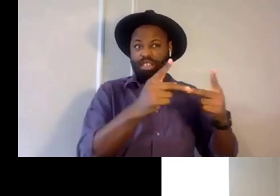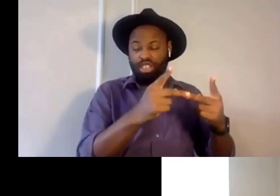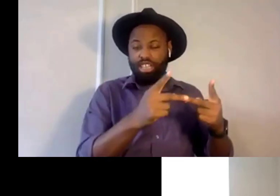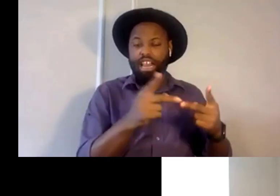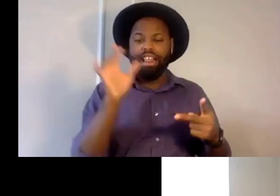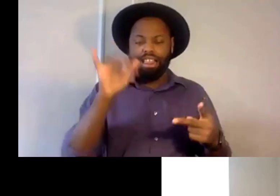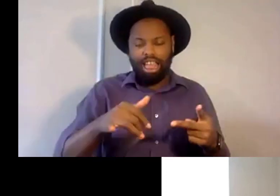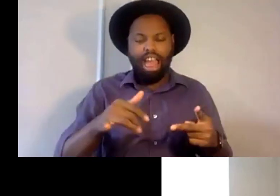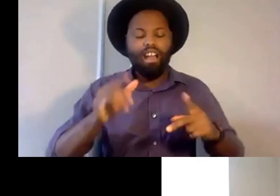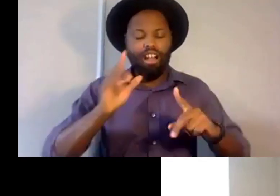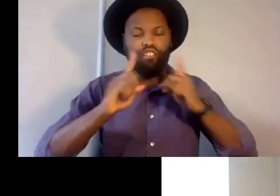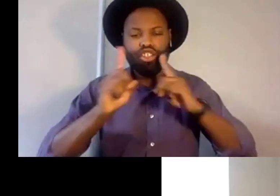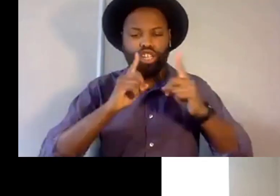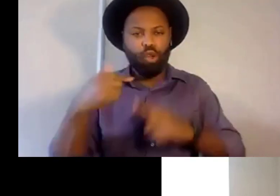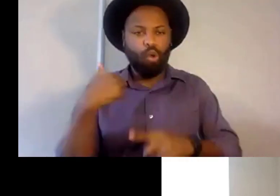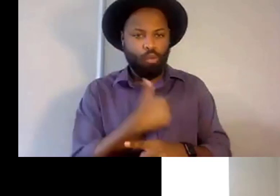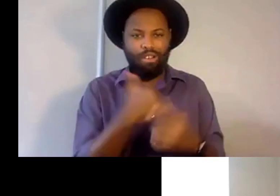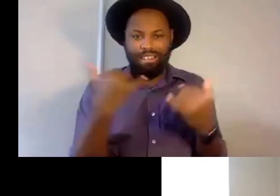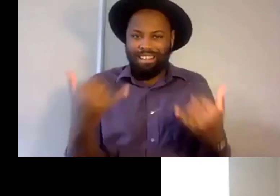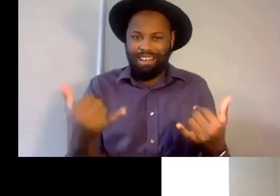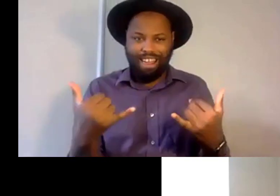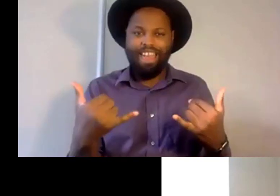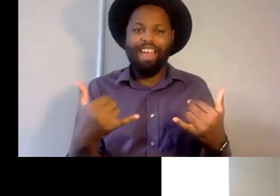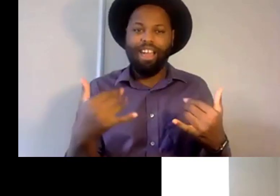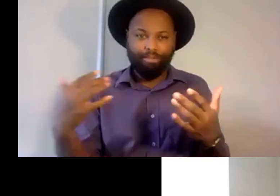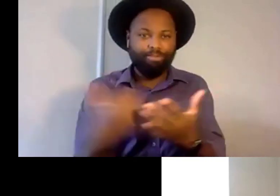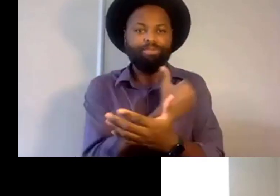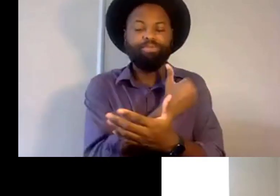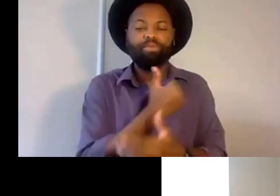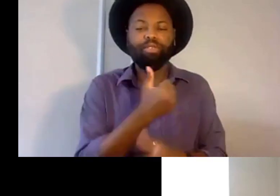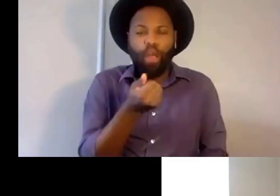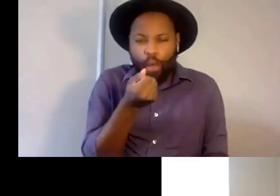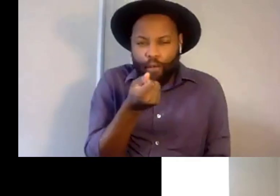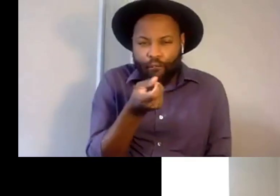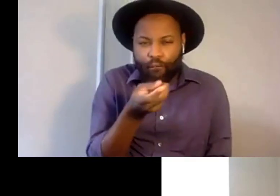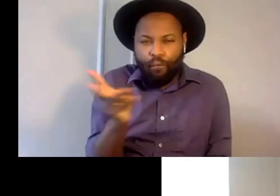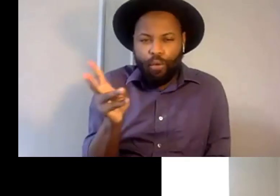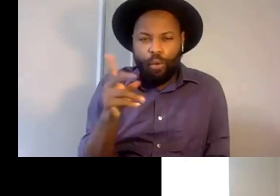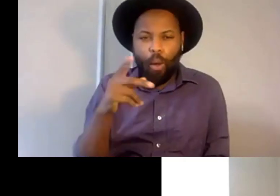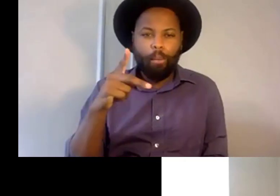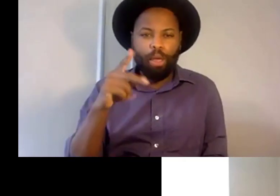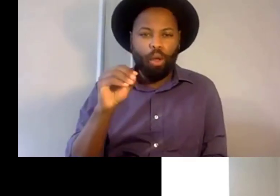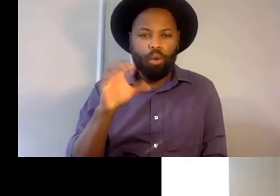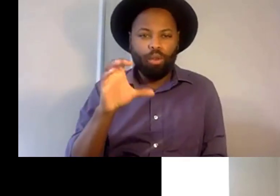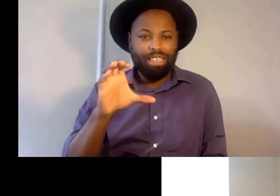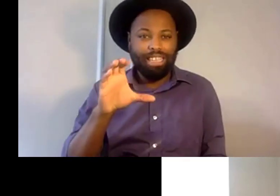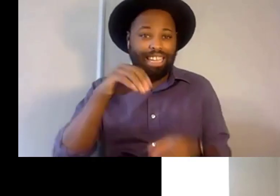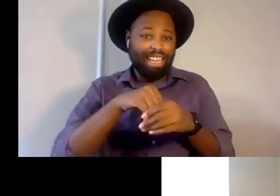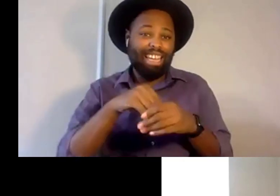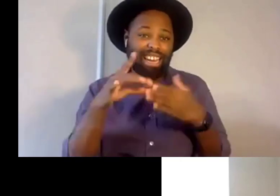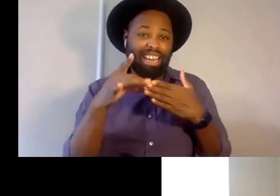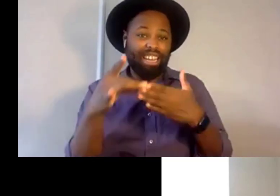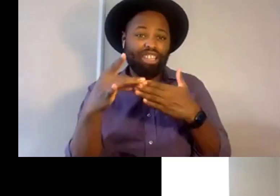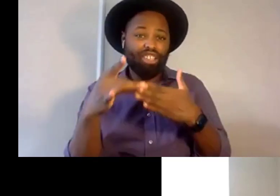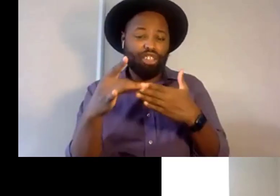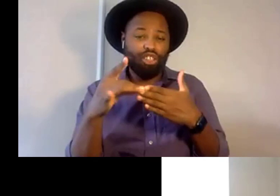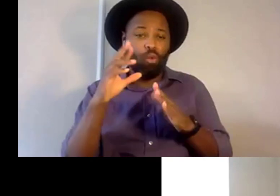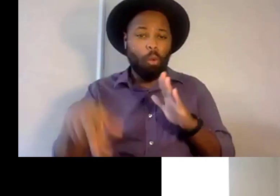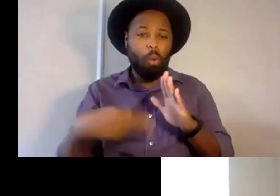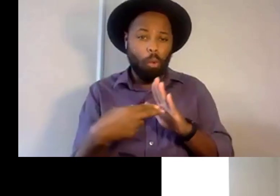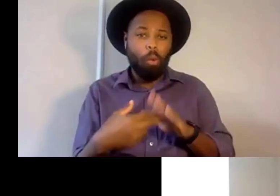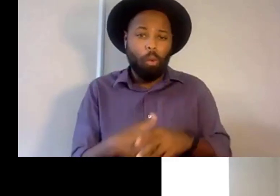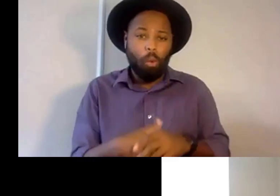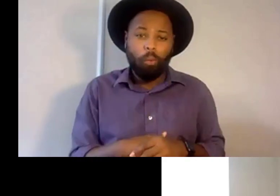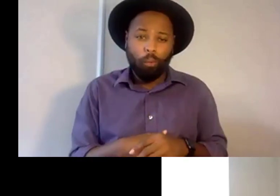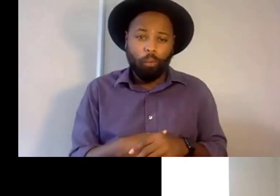have very few people of color in those leadership roles as well. And so we're